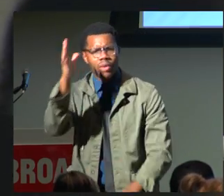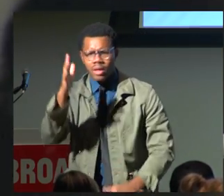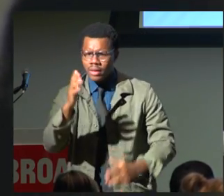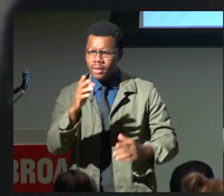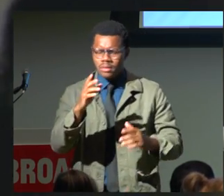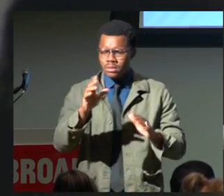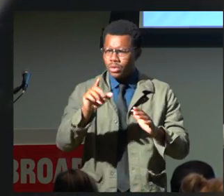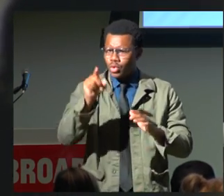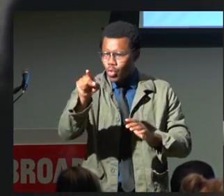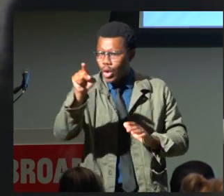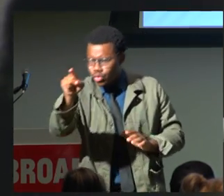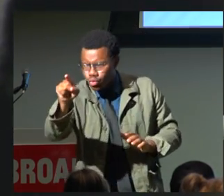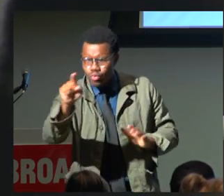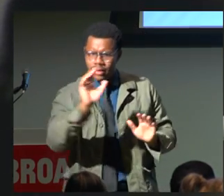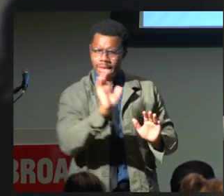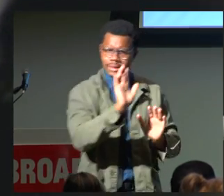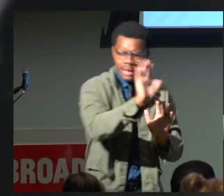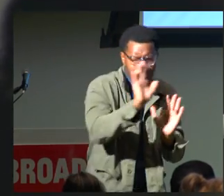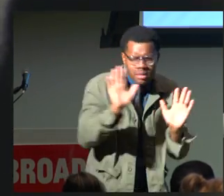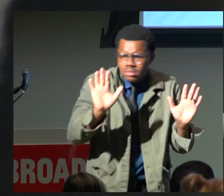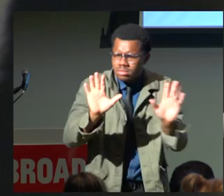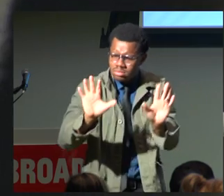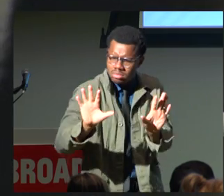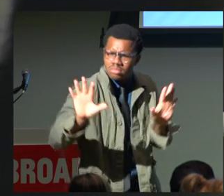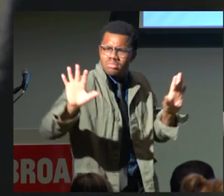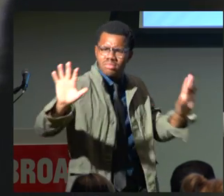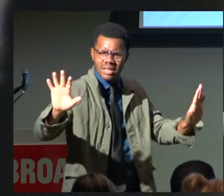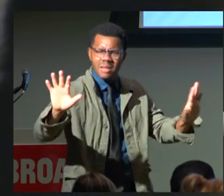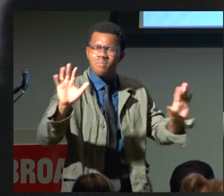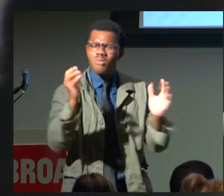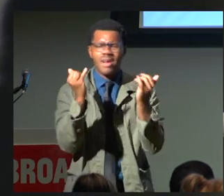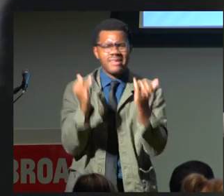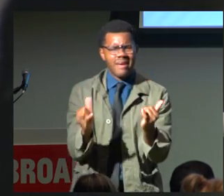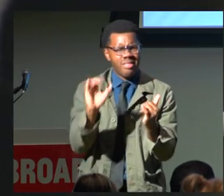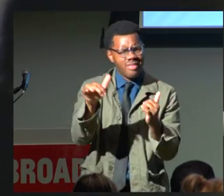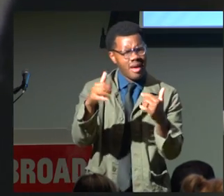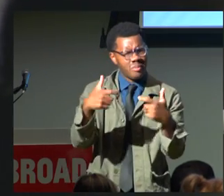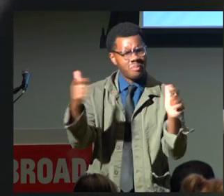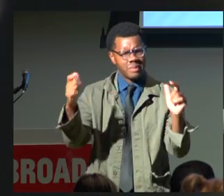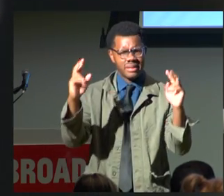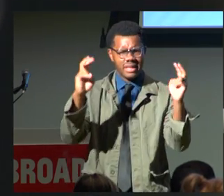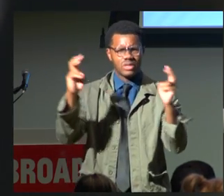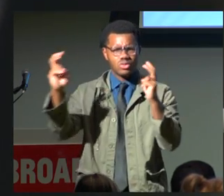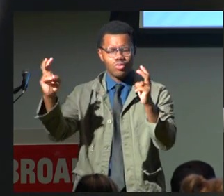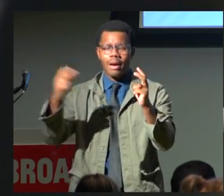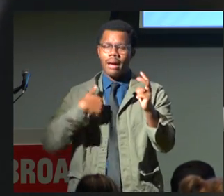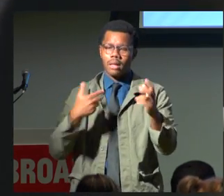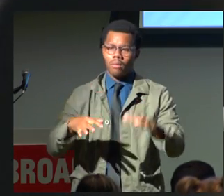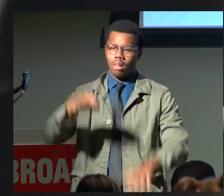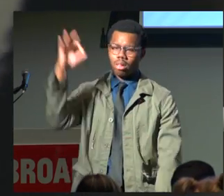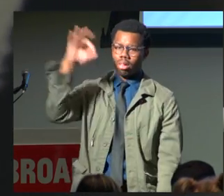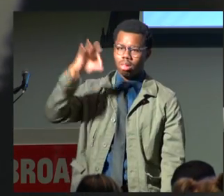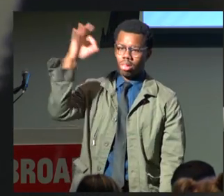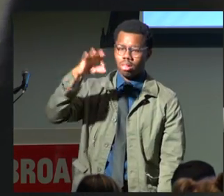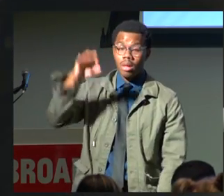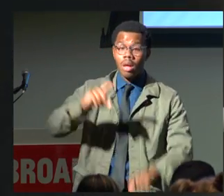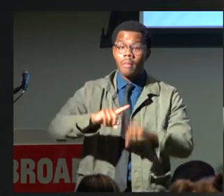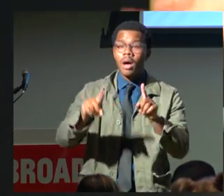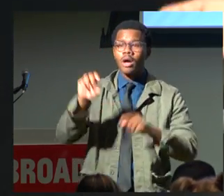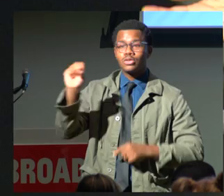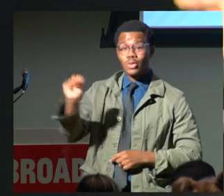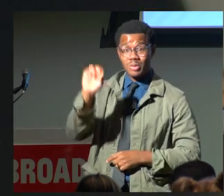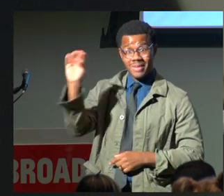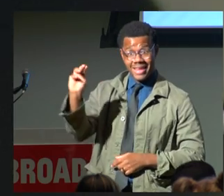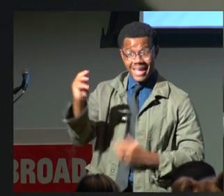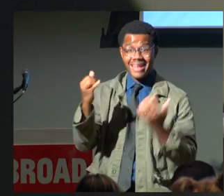That sounds really simple, but it's a really big issue we have right now, not to like preach suddenly, because of social media. Everyone wants to